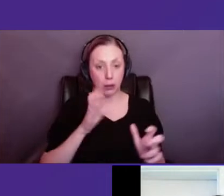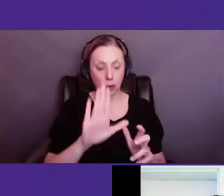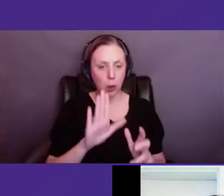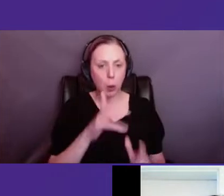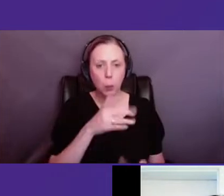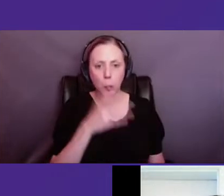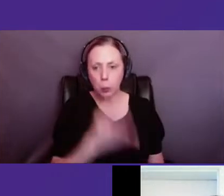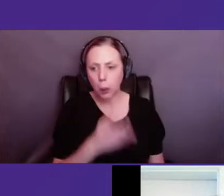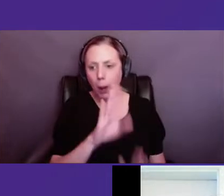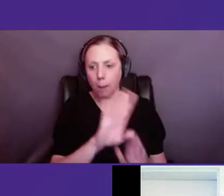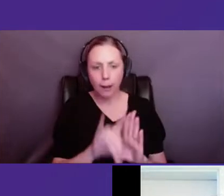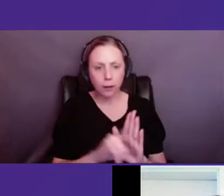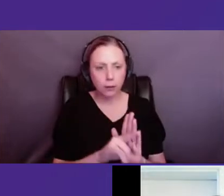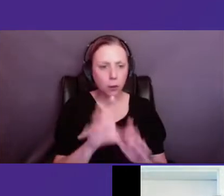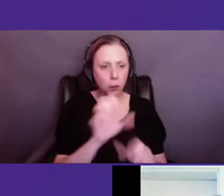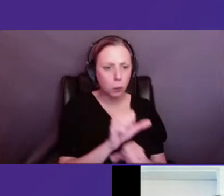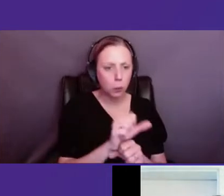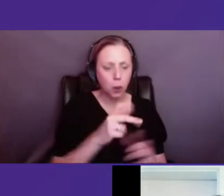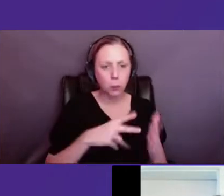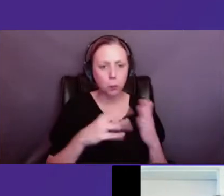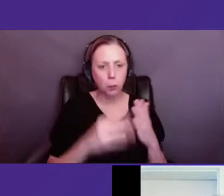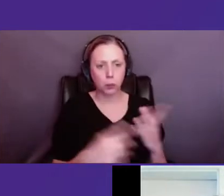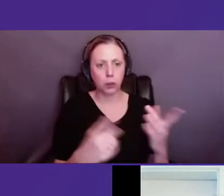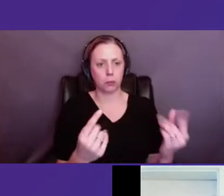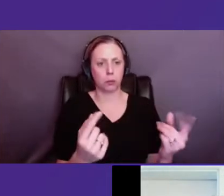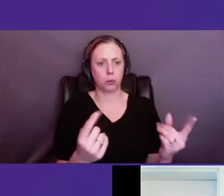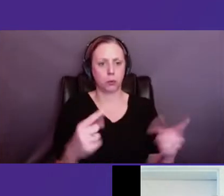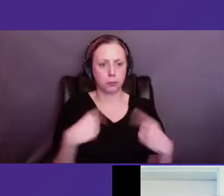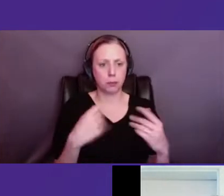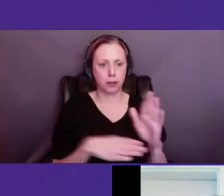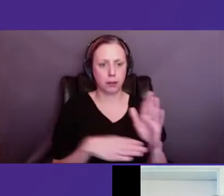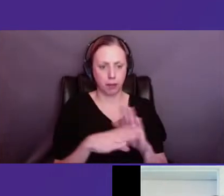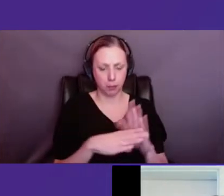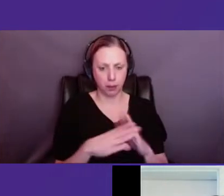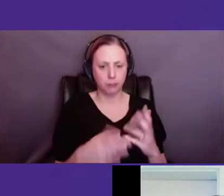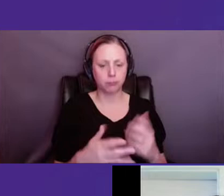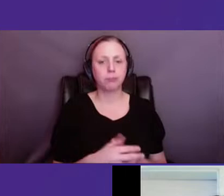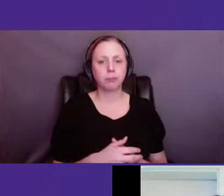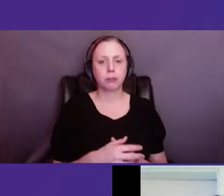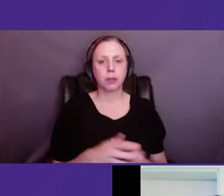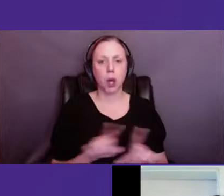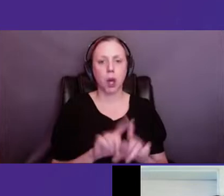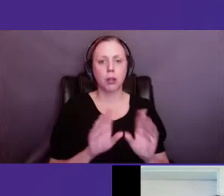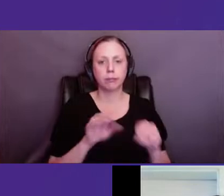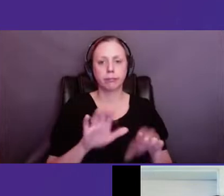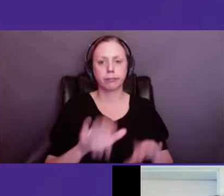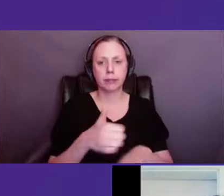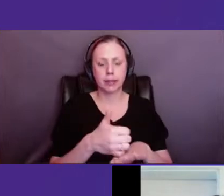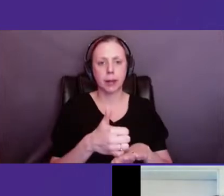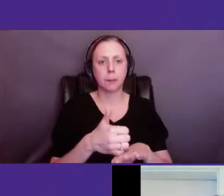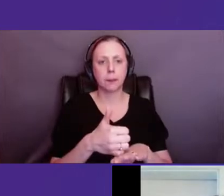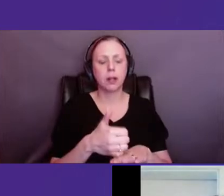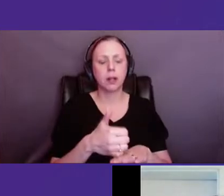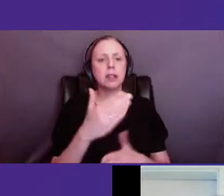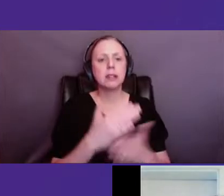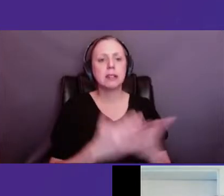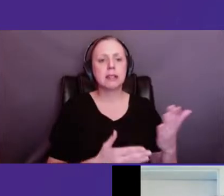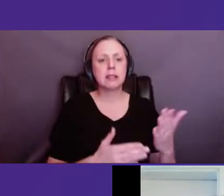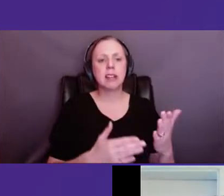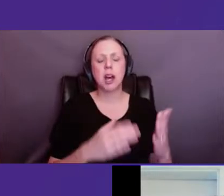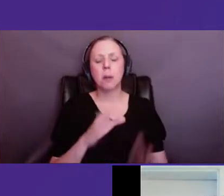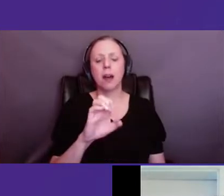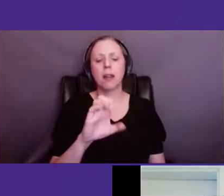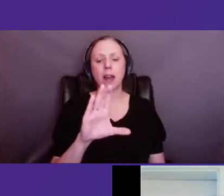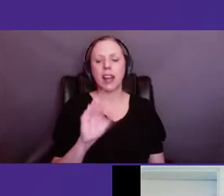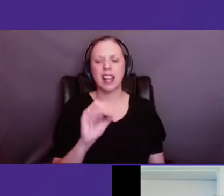you are, and the work and the programs that you've been developing and implementing, and what are some of the ecosystemic issues they'll